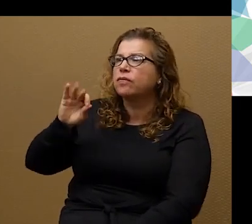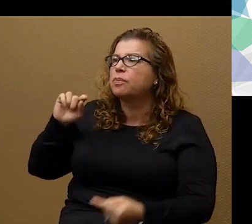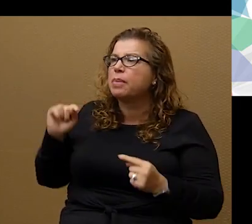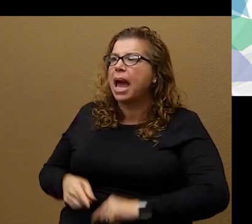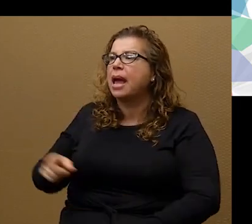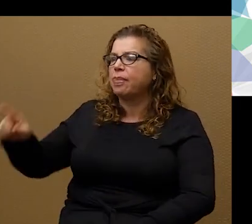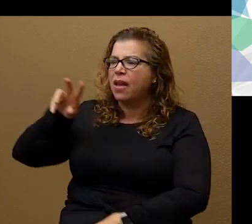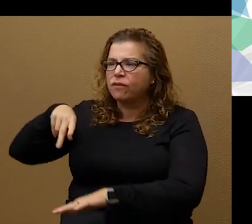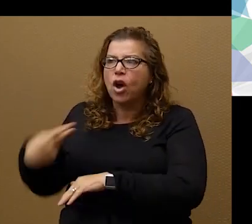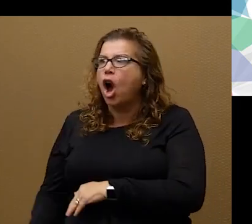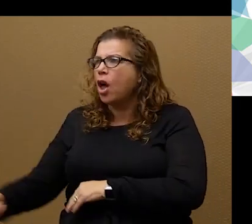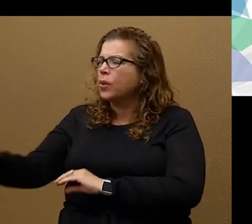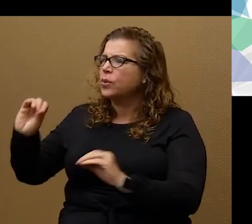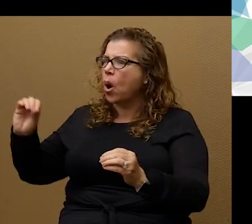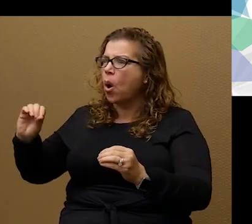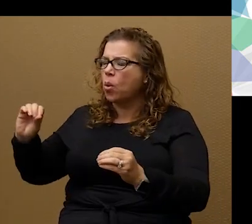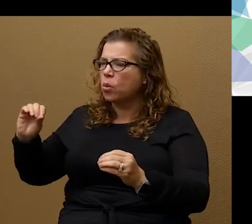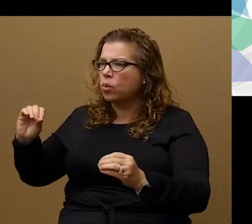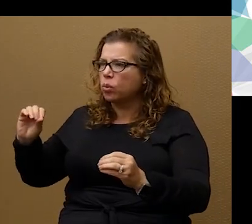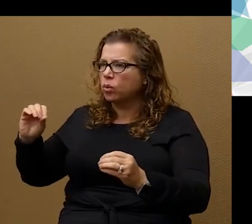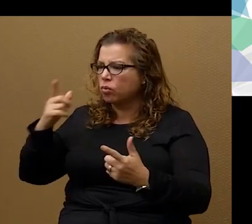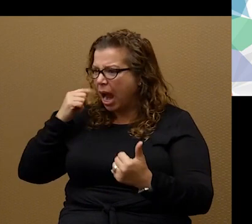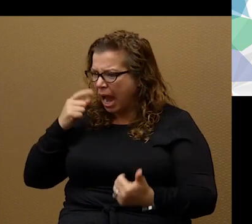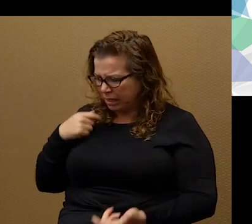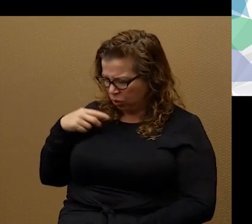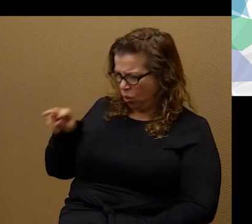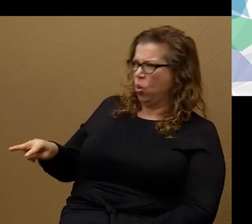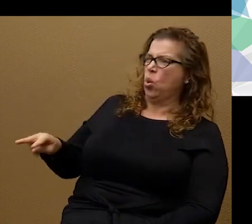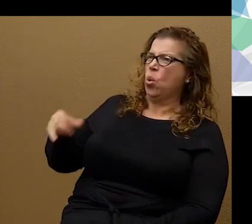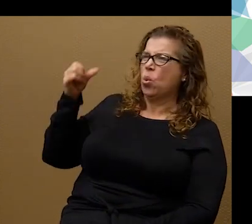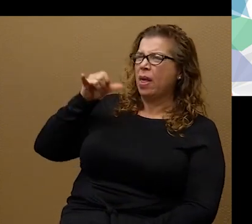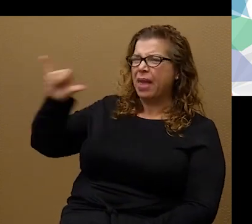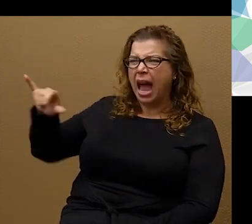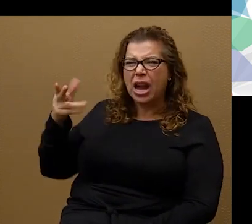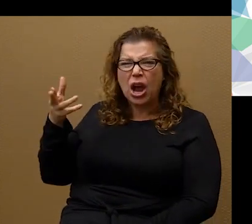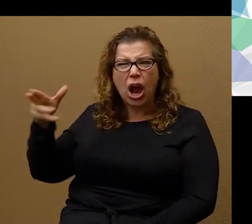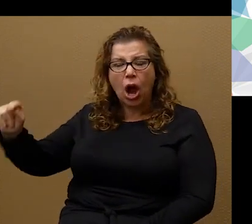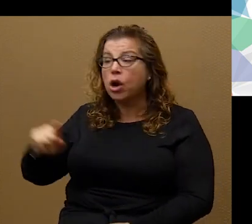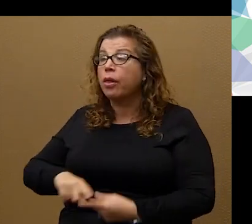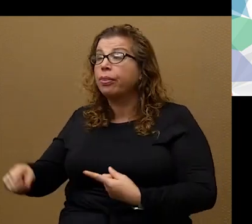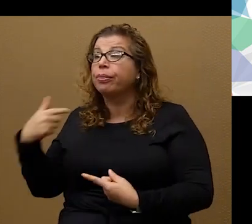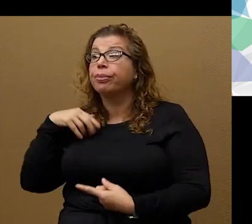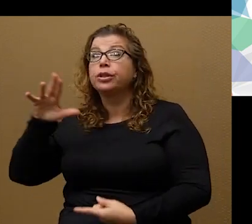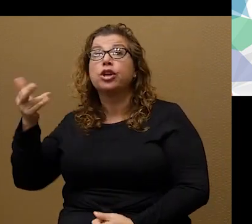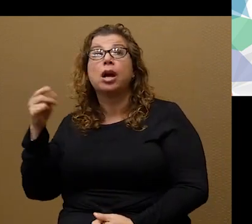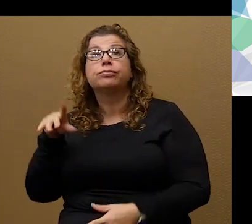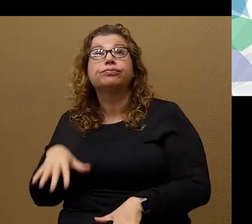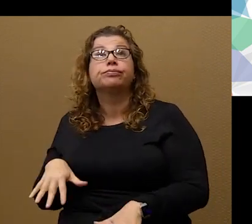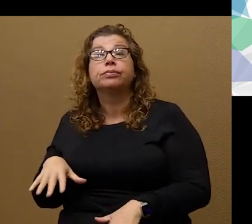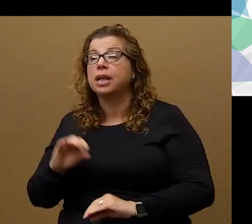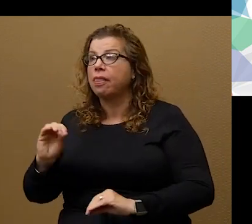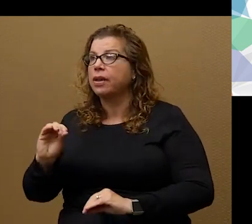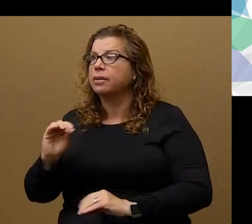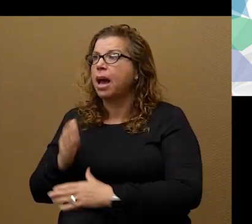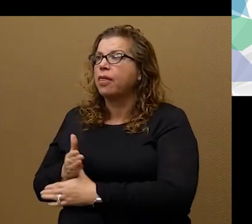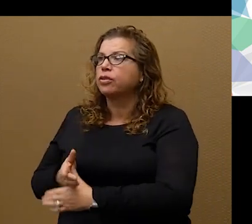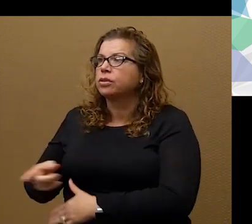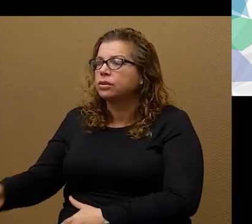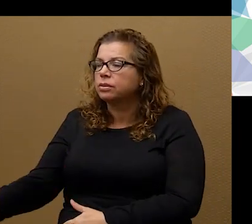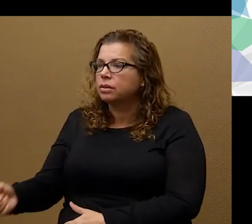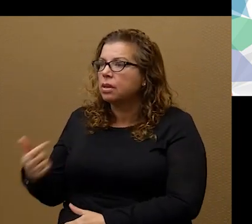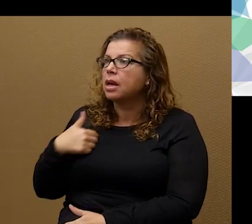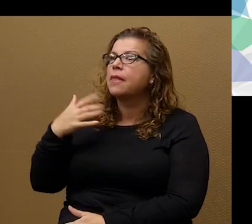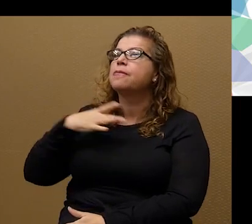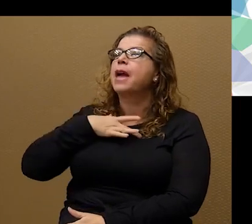crying. Even when something looks like it should hurt, they're not doing anything. They like that deep